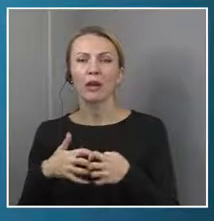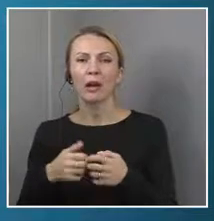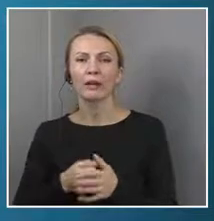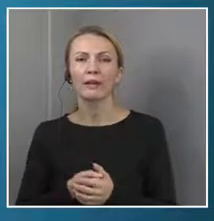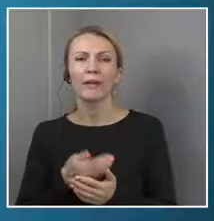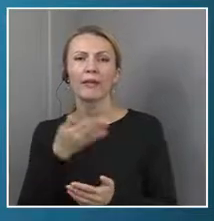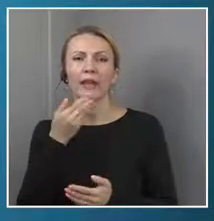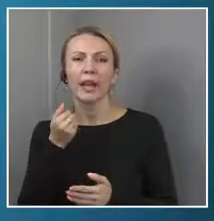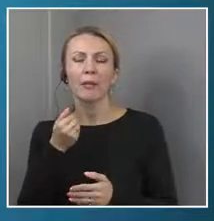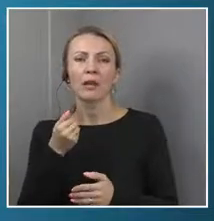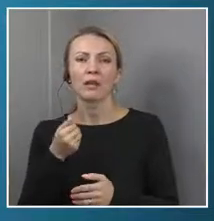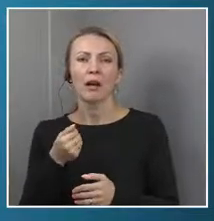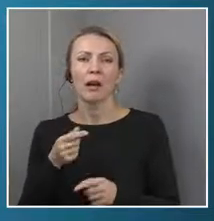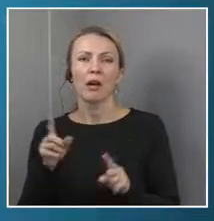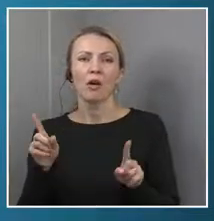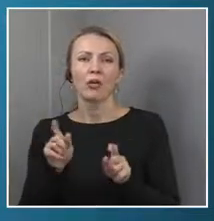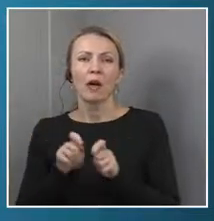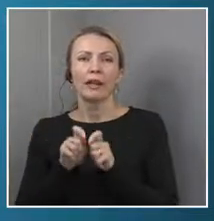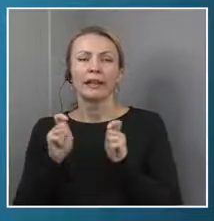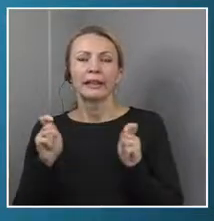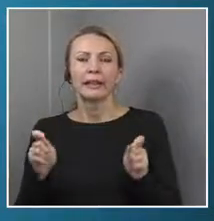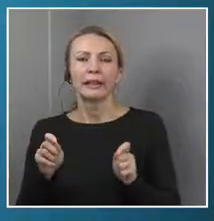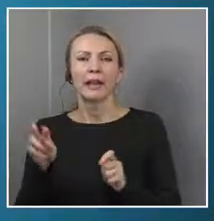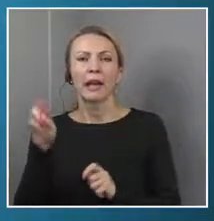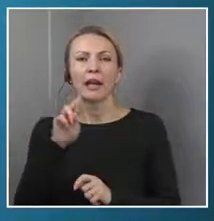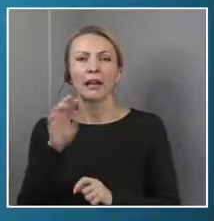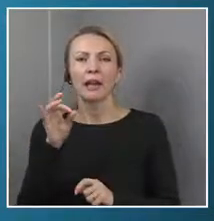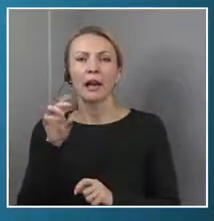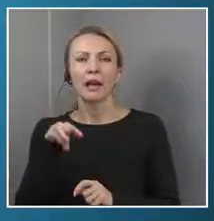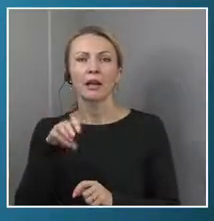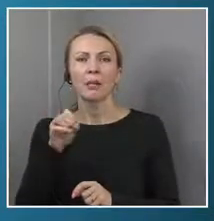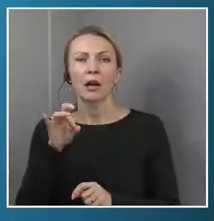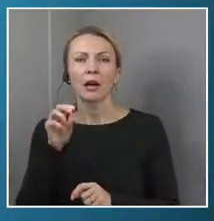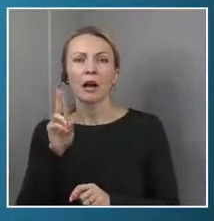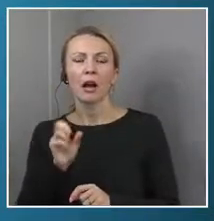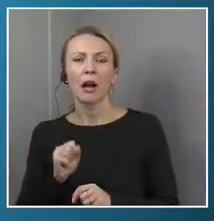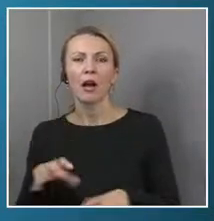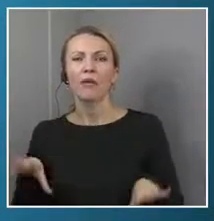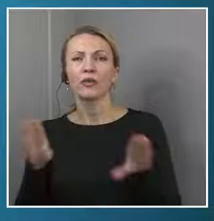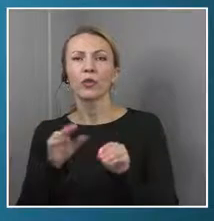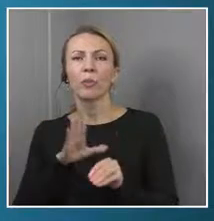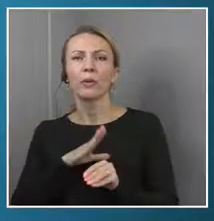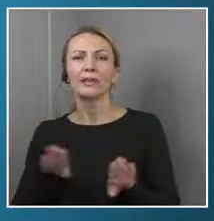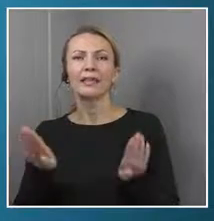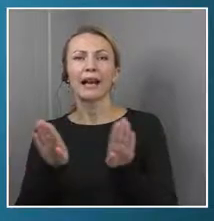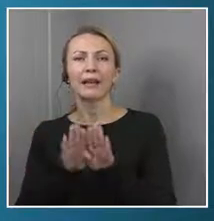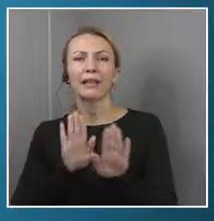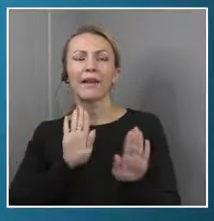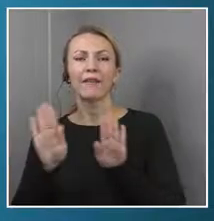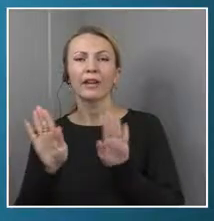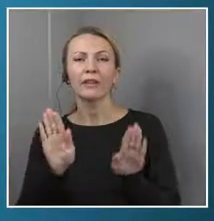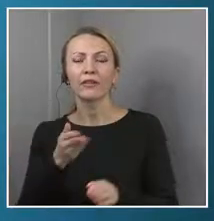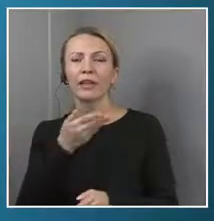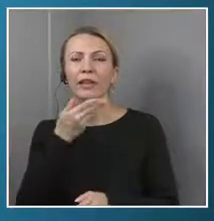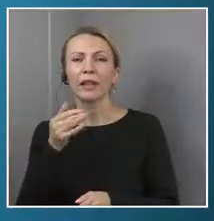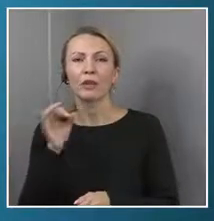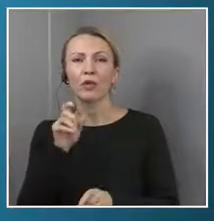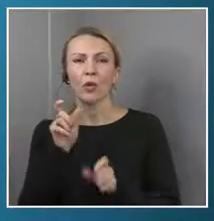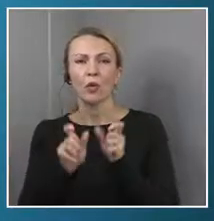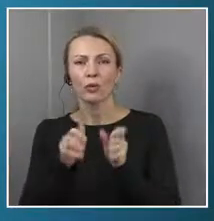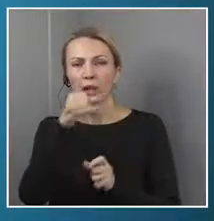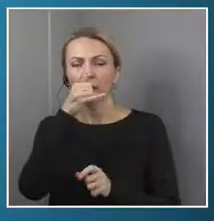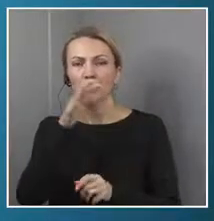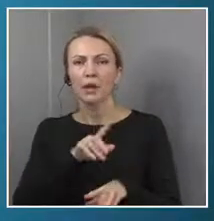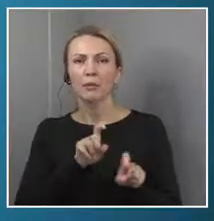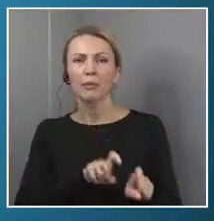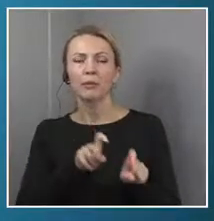until 2019, because in 2020 there weren't many art fairs and galleries were closed and exhibitions were closed.